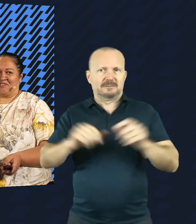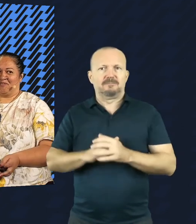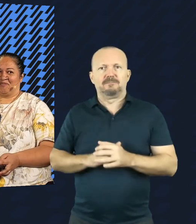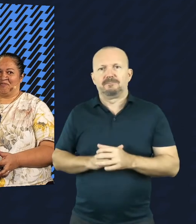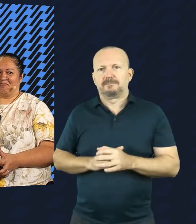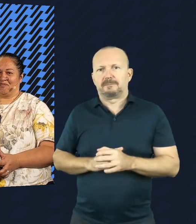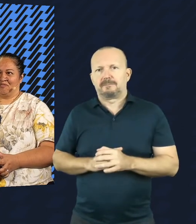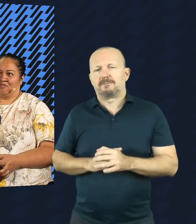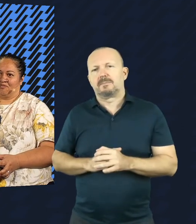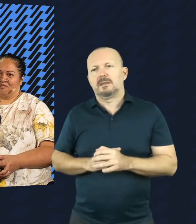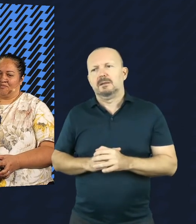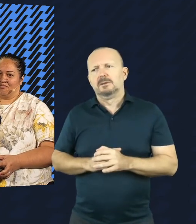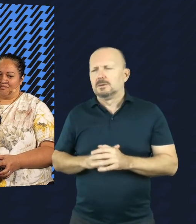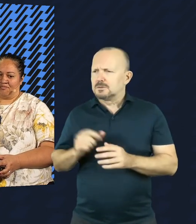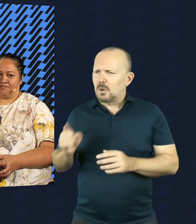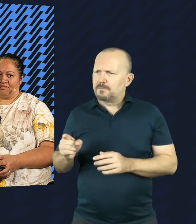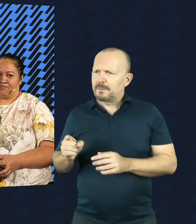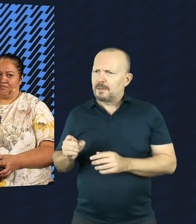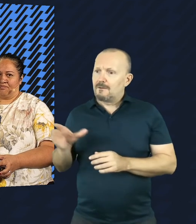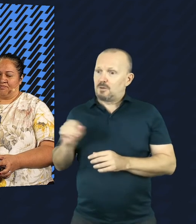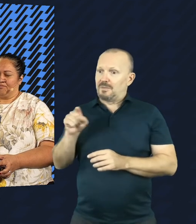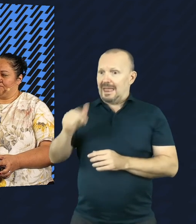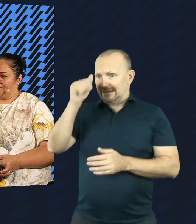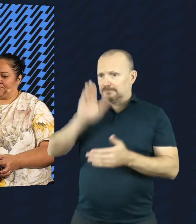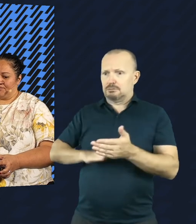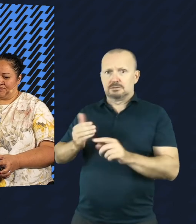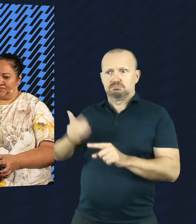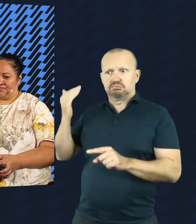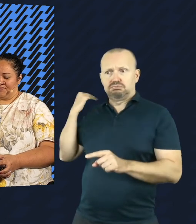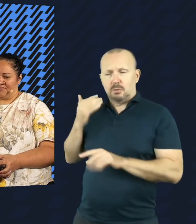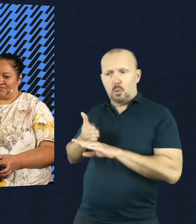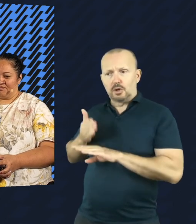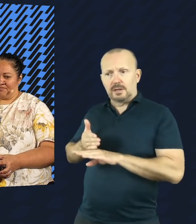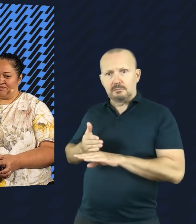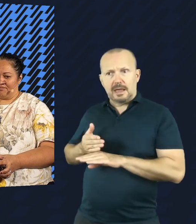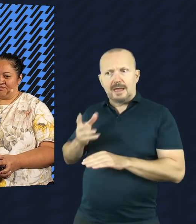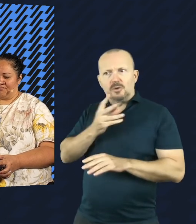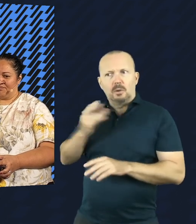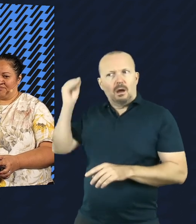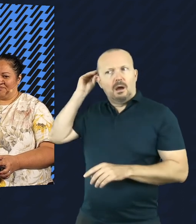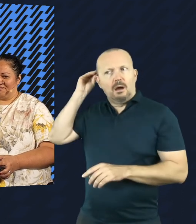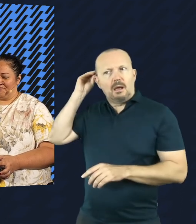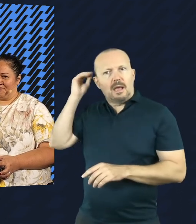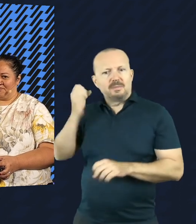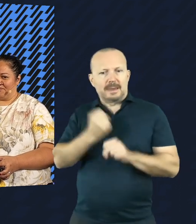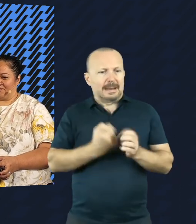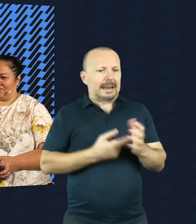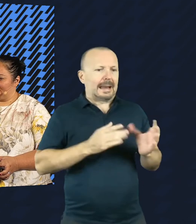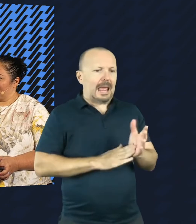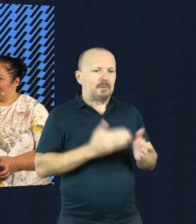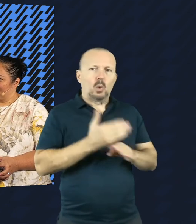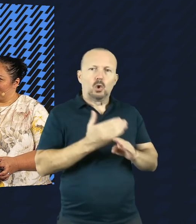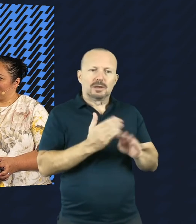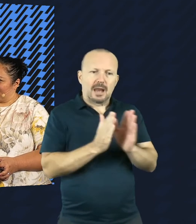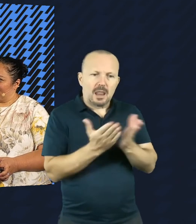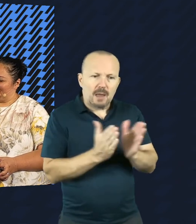was there anything that you took from that experience in working, and what have you taken from the GLAM sector, working in libraries and working with metadata